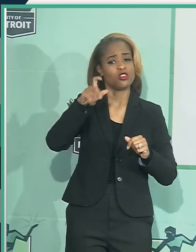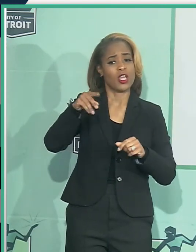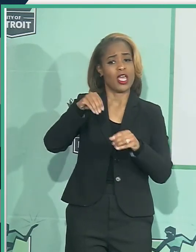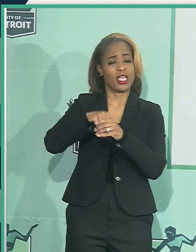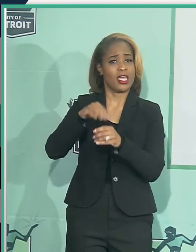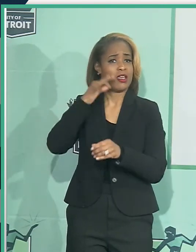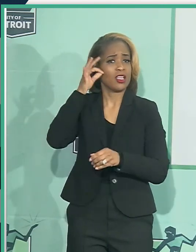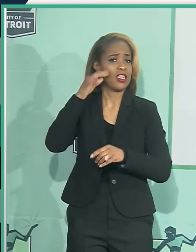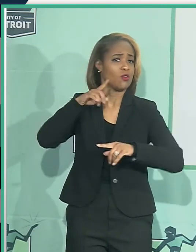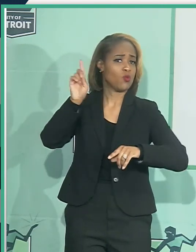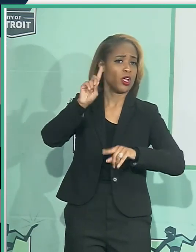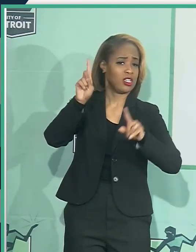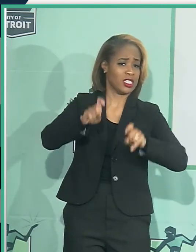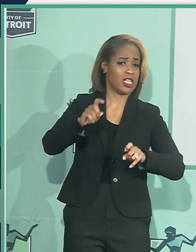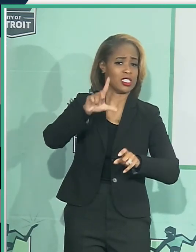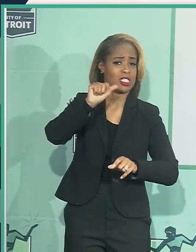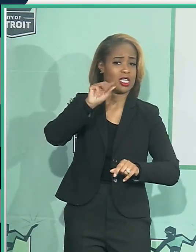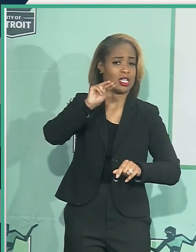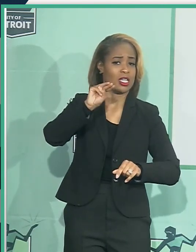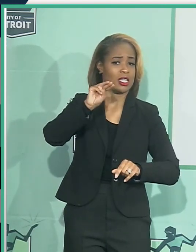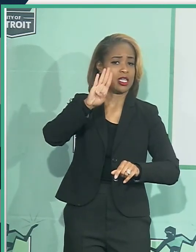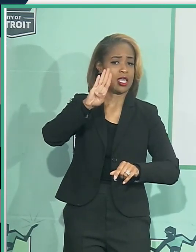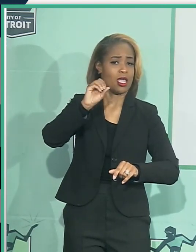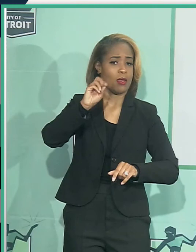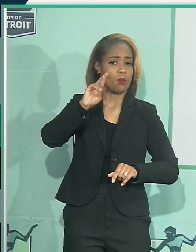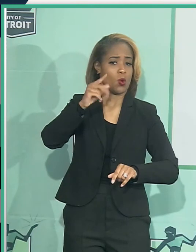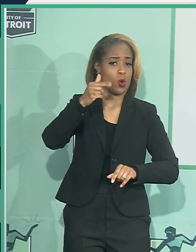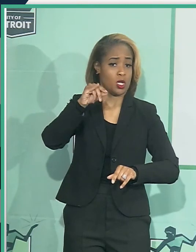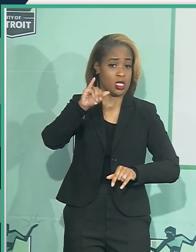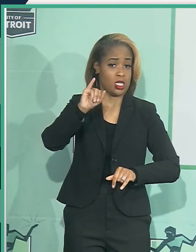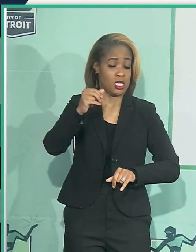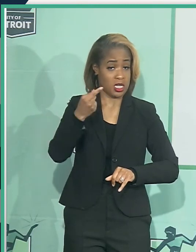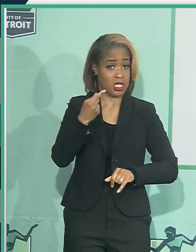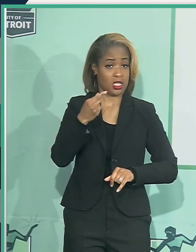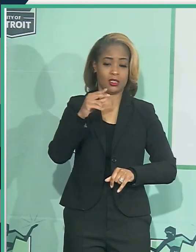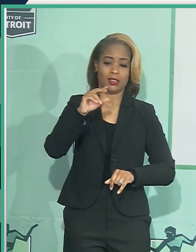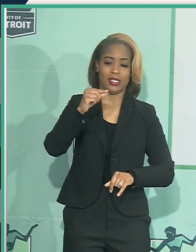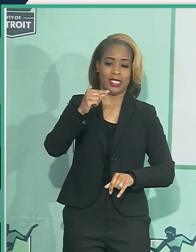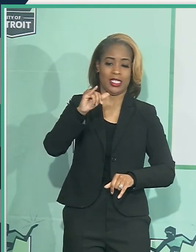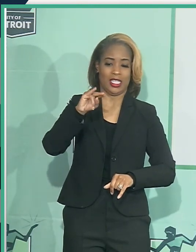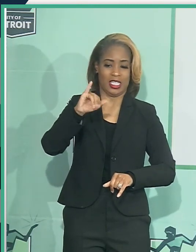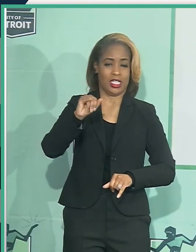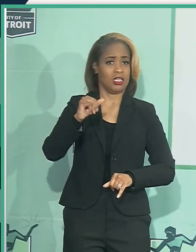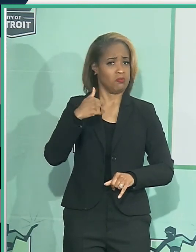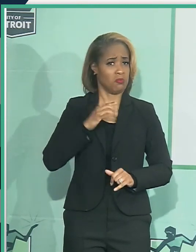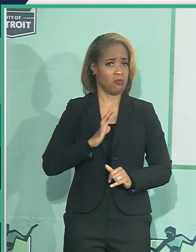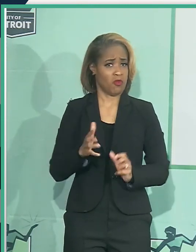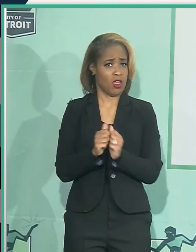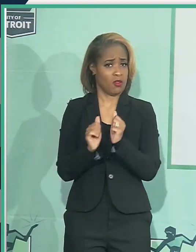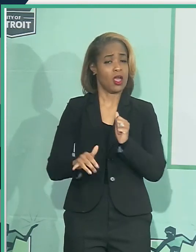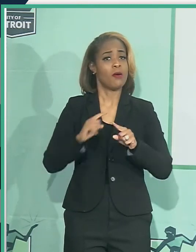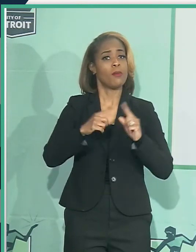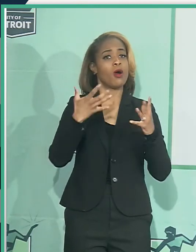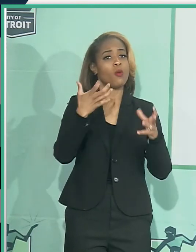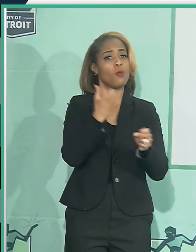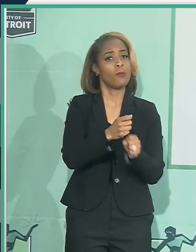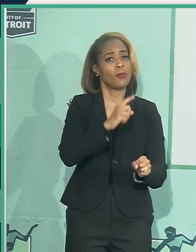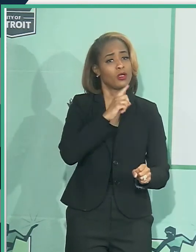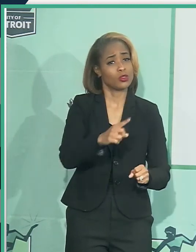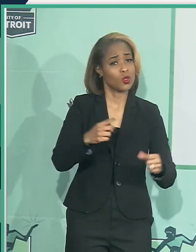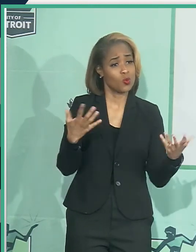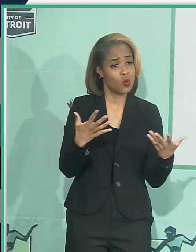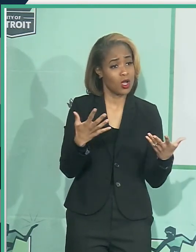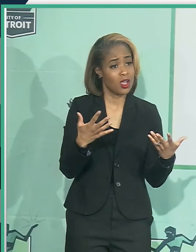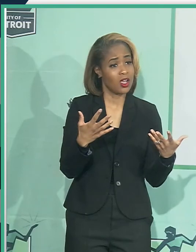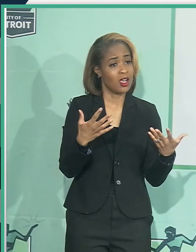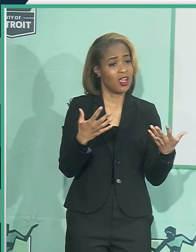test the Lamborghinis. And I was okay with that. What I wanted to make sure is, it